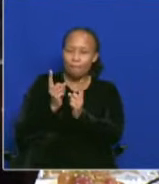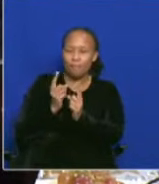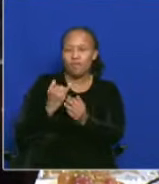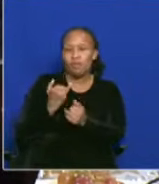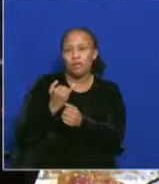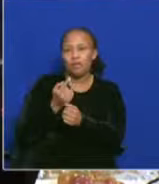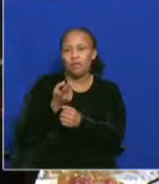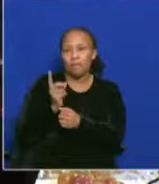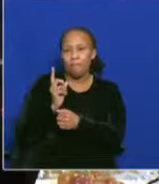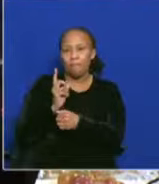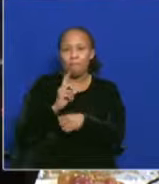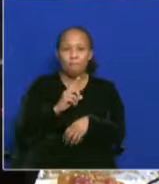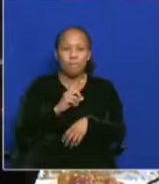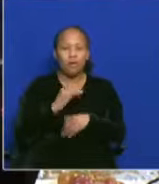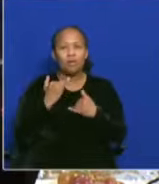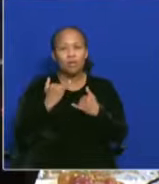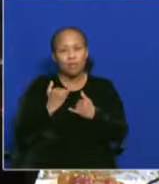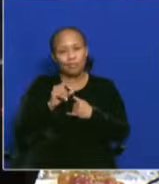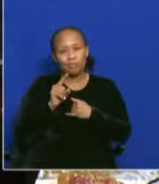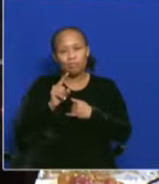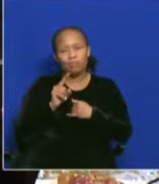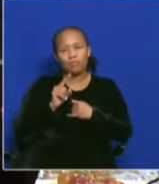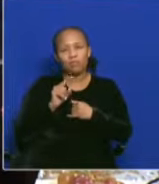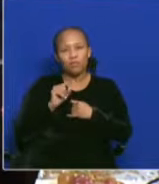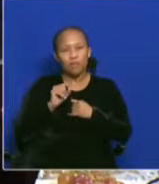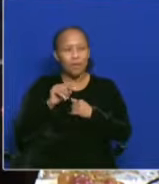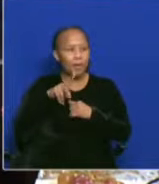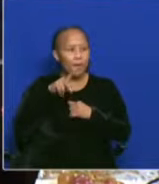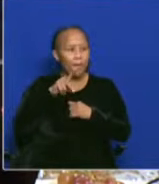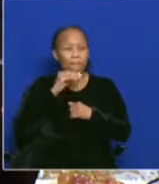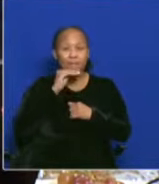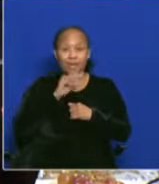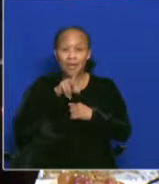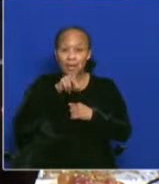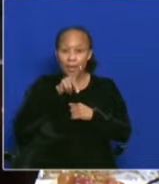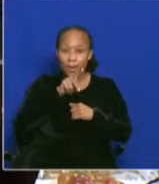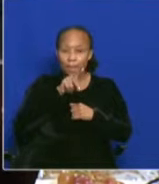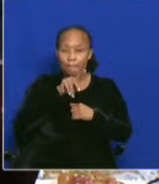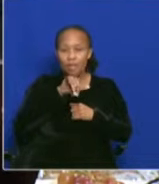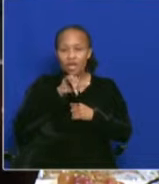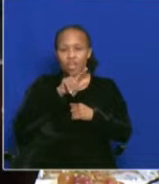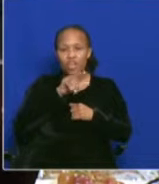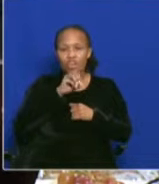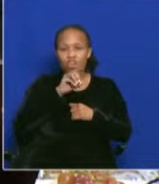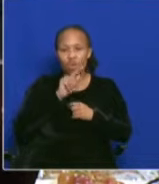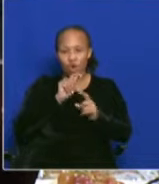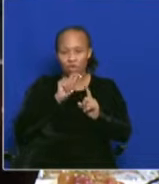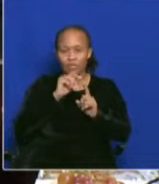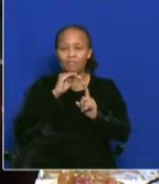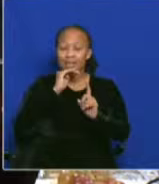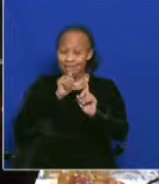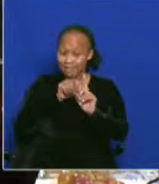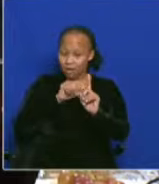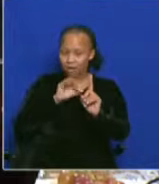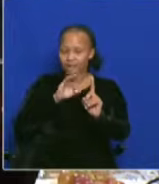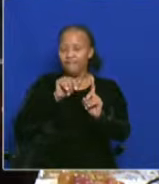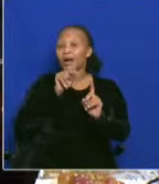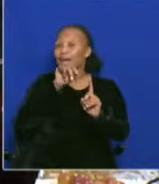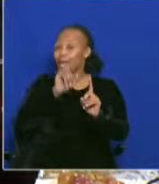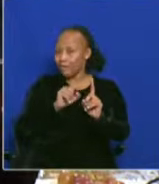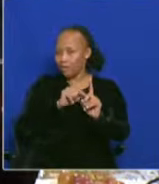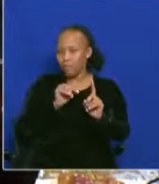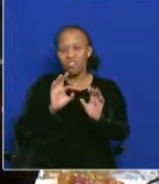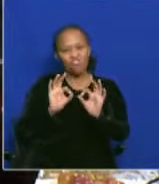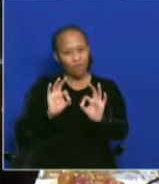it appears that Pilot has now met with the relevant people in MTN,